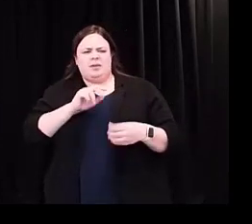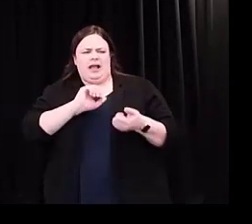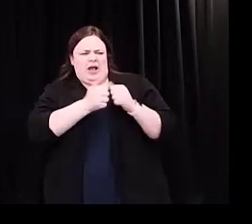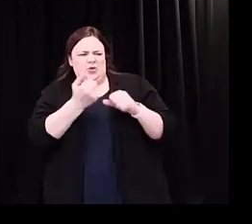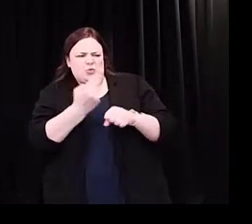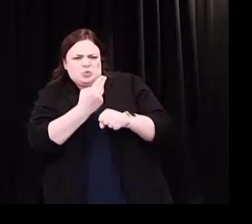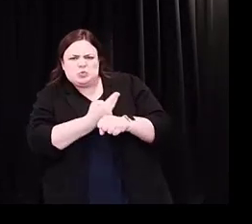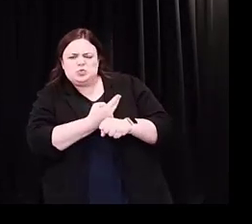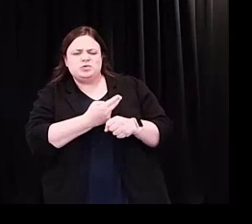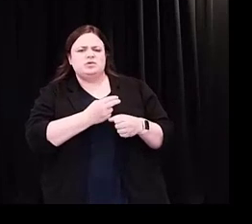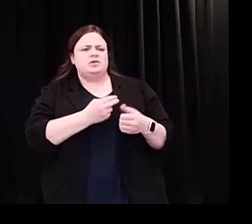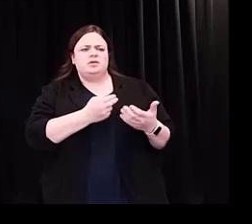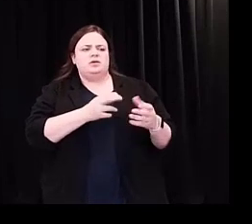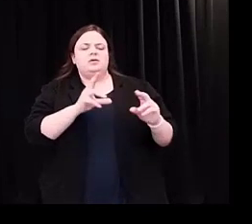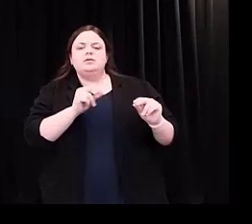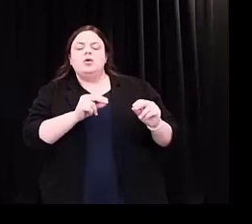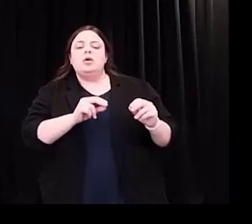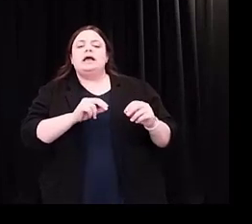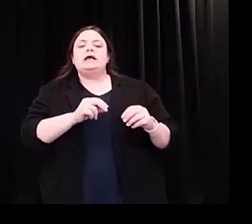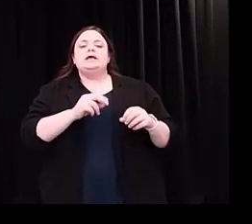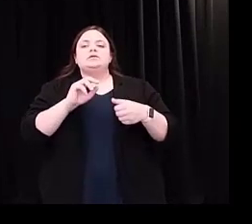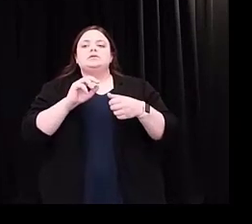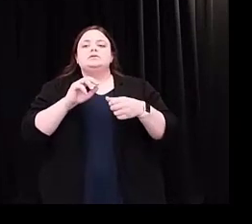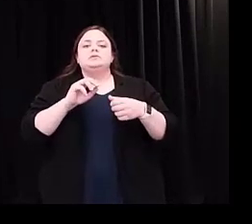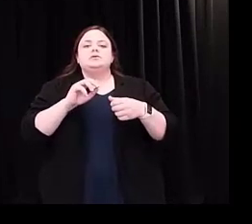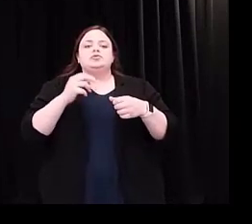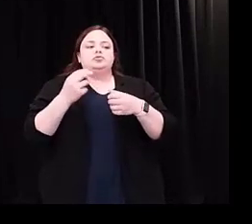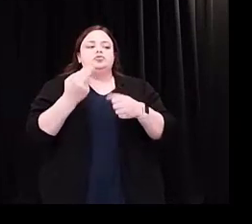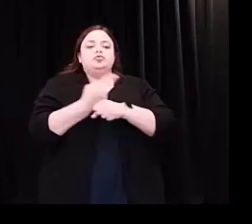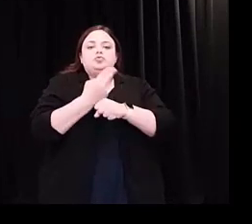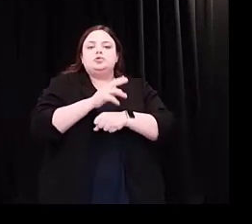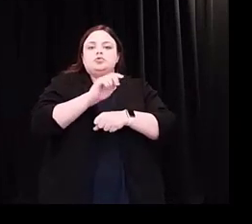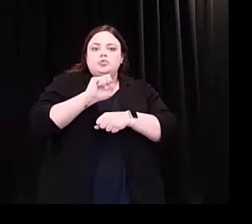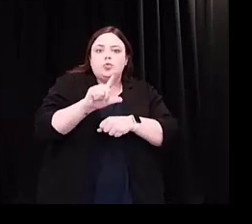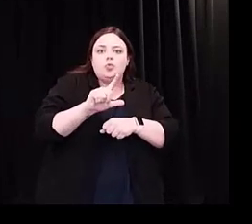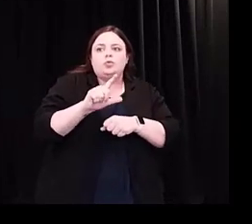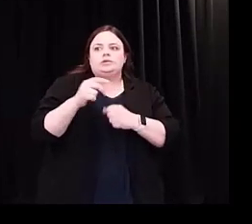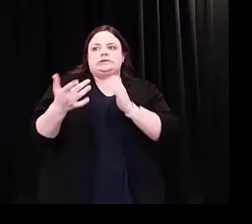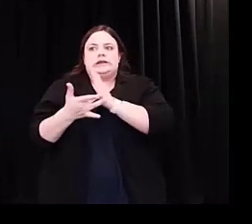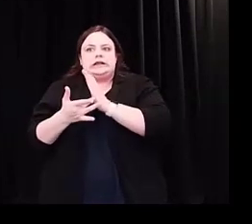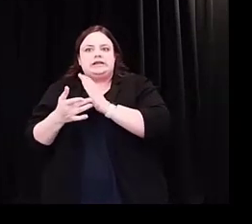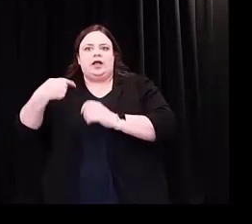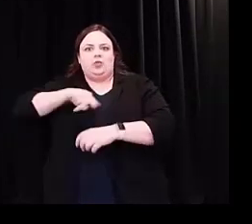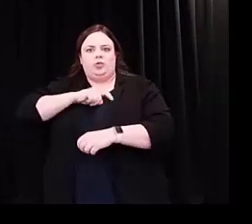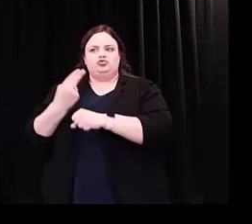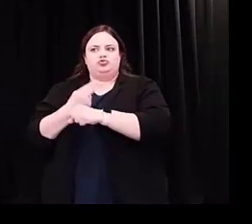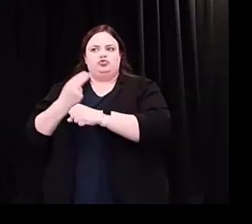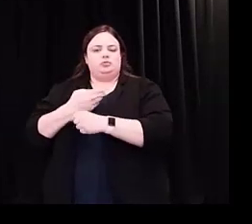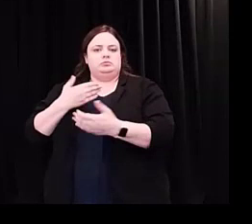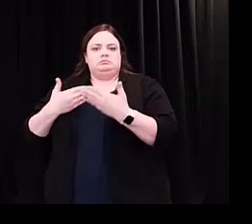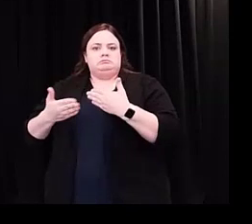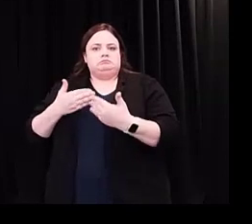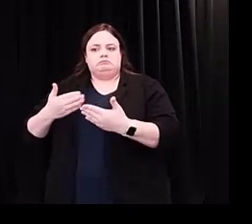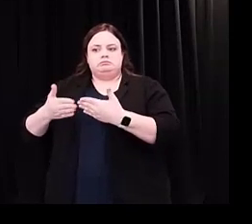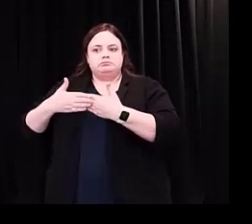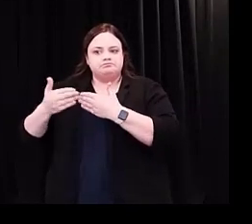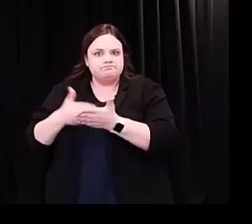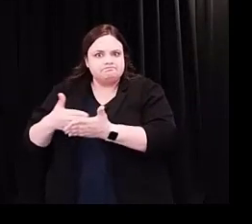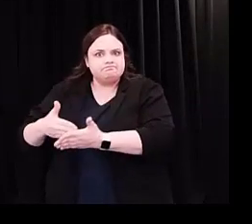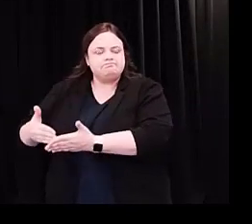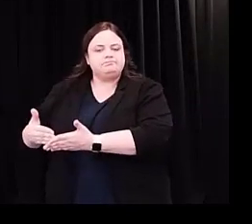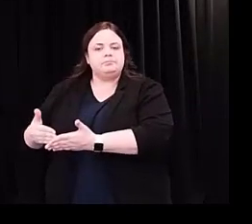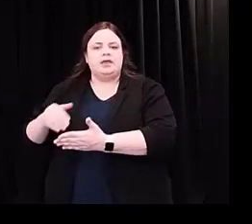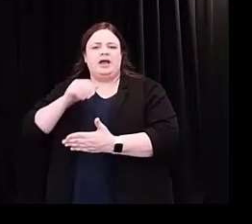tools. It's using tools and techniques we should be doing anyway. I don't recall the last time I had any